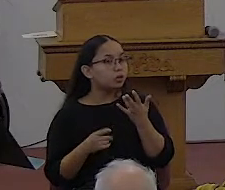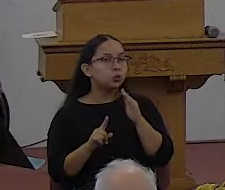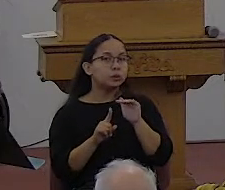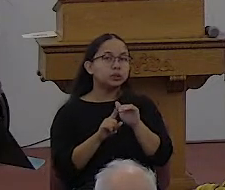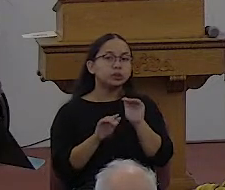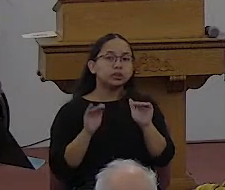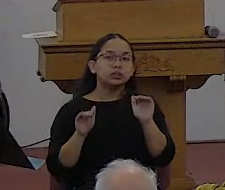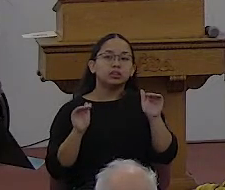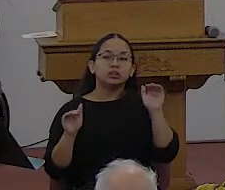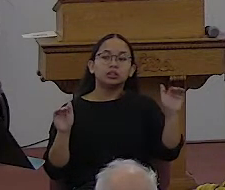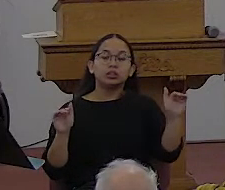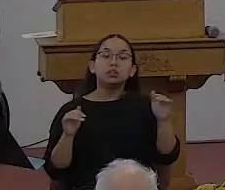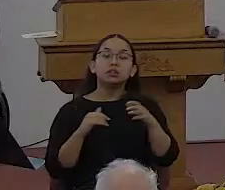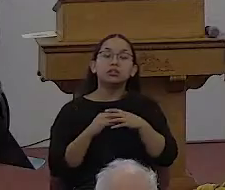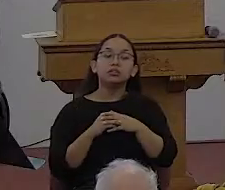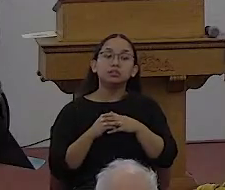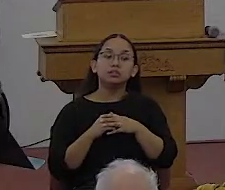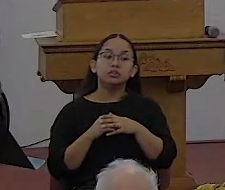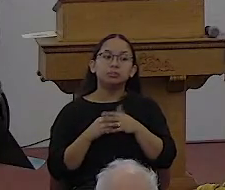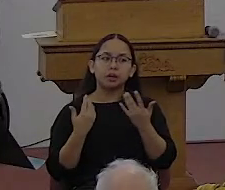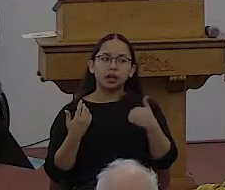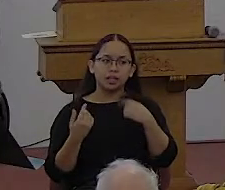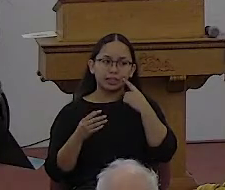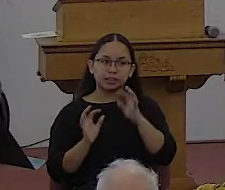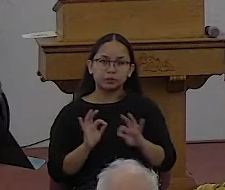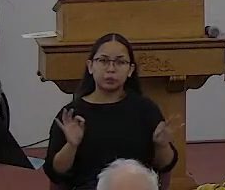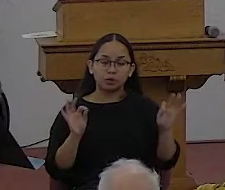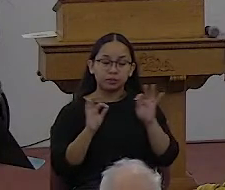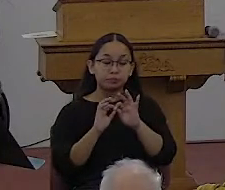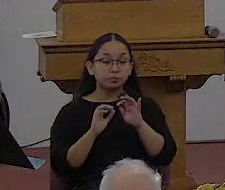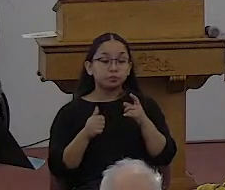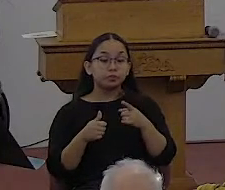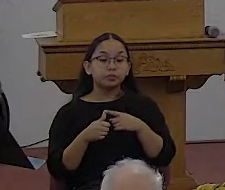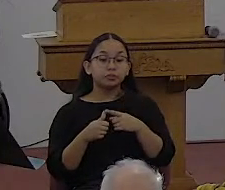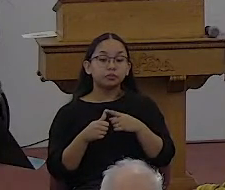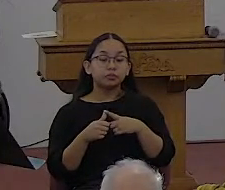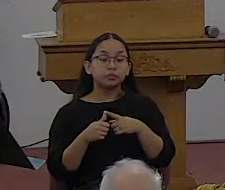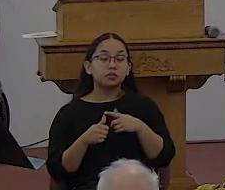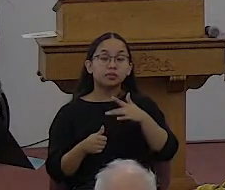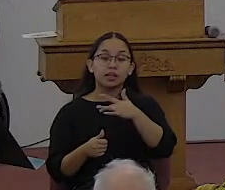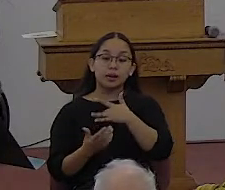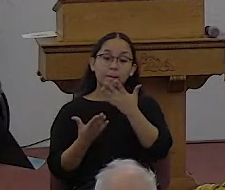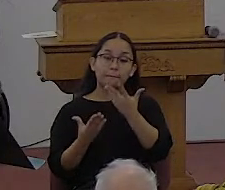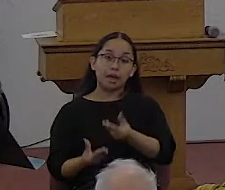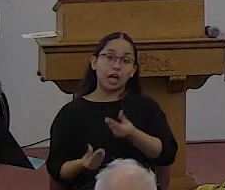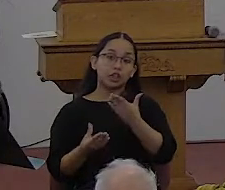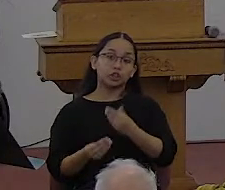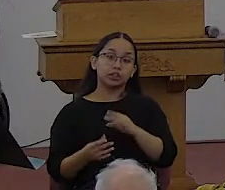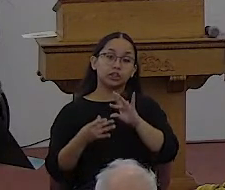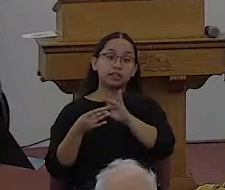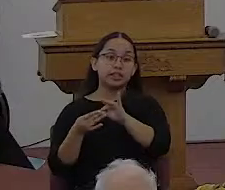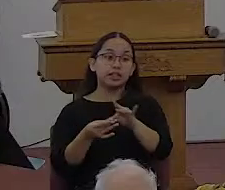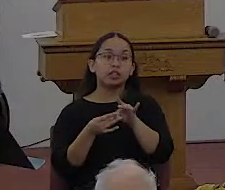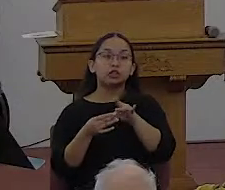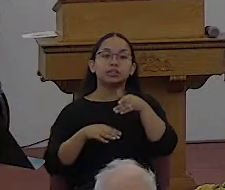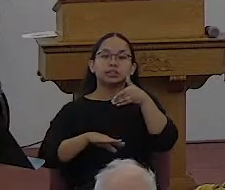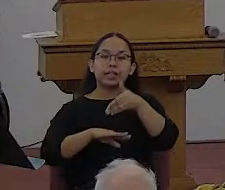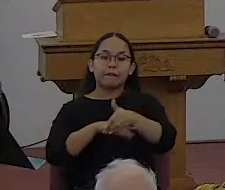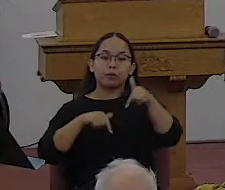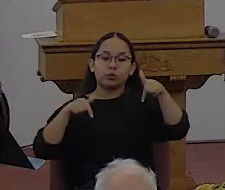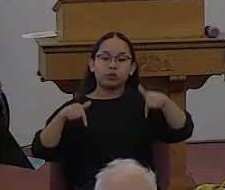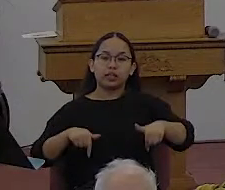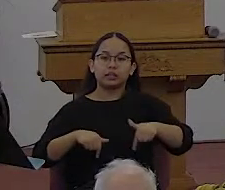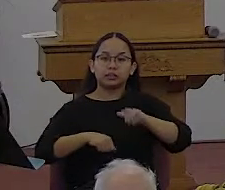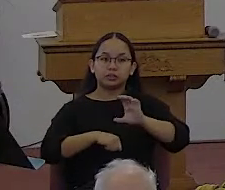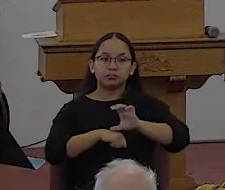already said today, but they're super important. One is that Compassionate Connections takes place after the